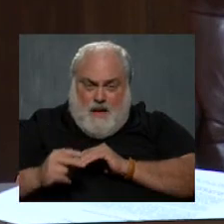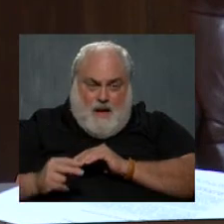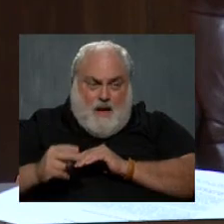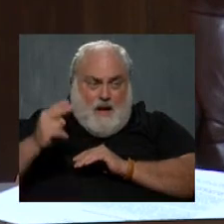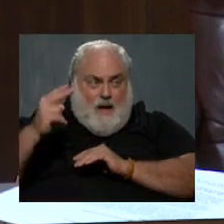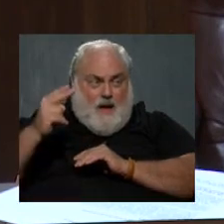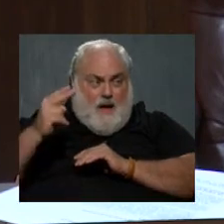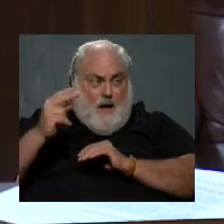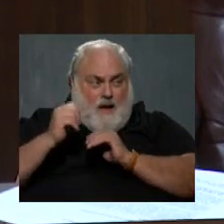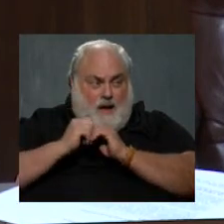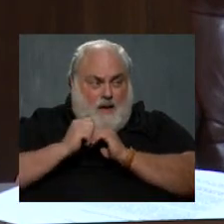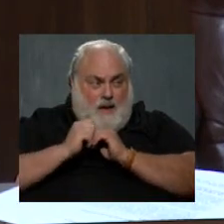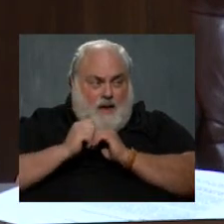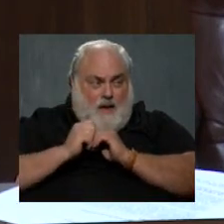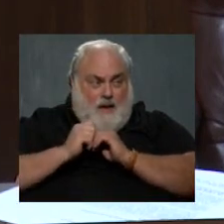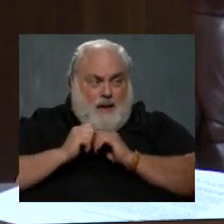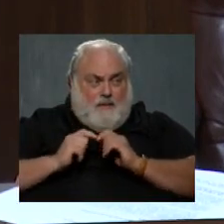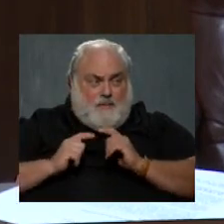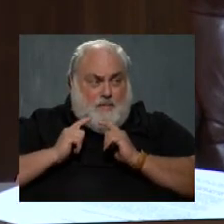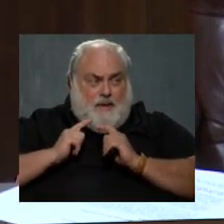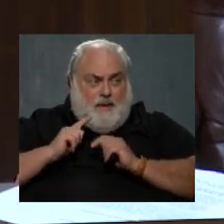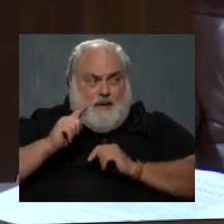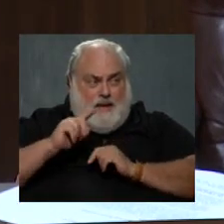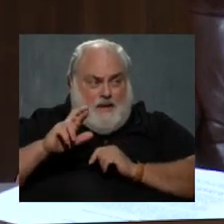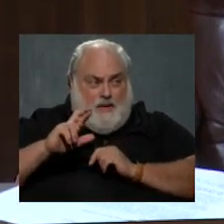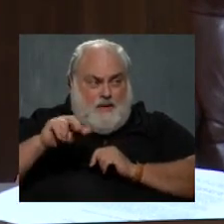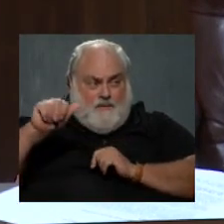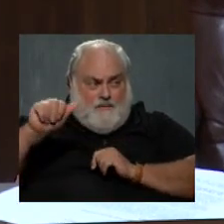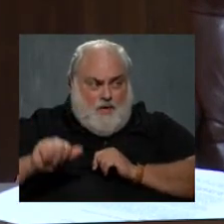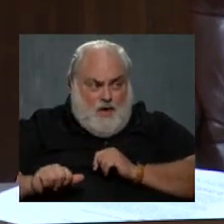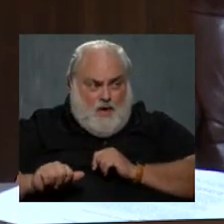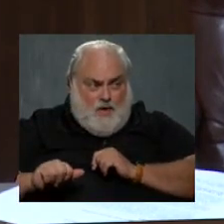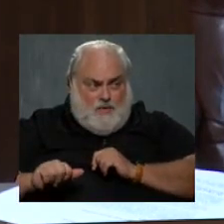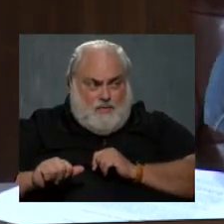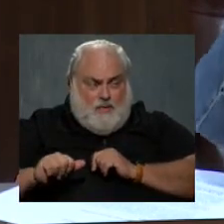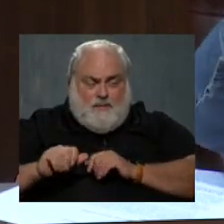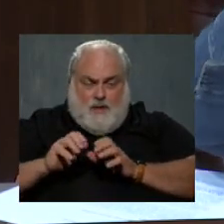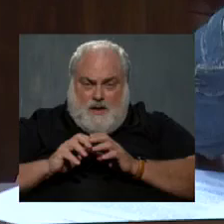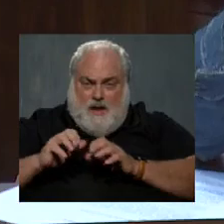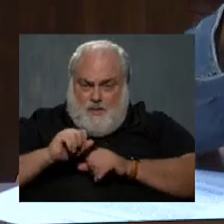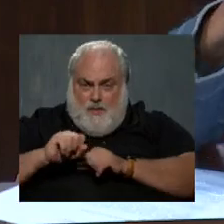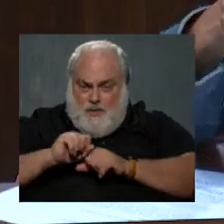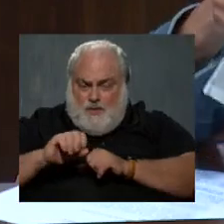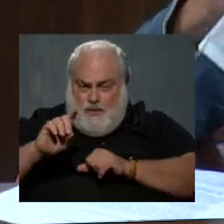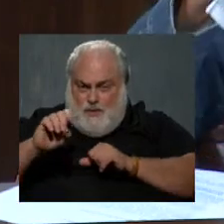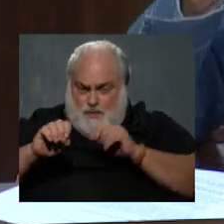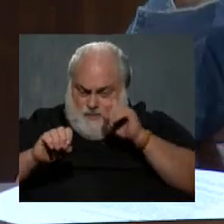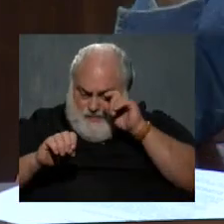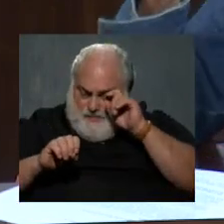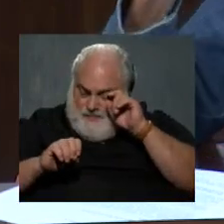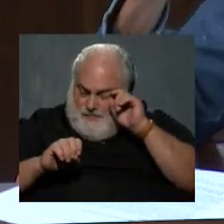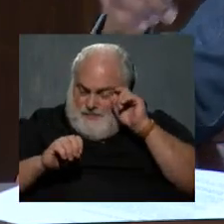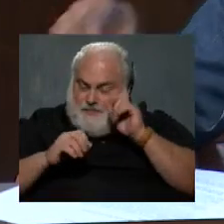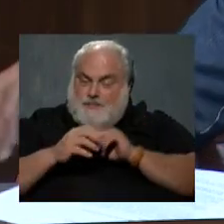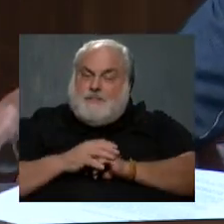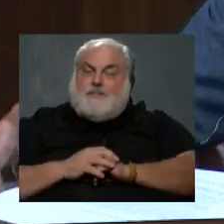in livability, but Little Rock falls. So we got a lot of work to do. That's my